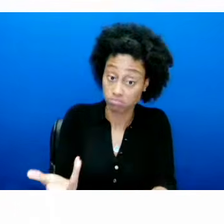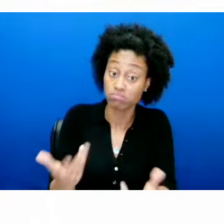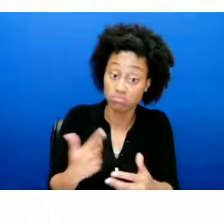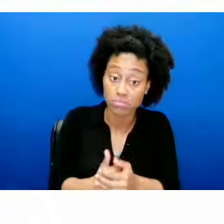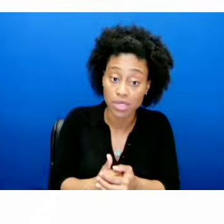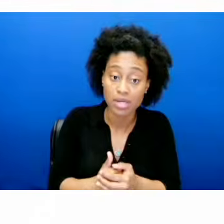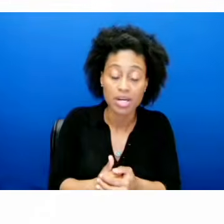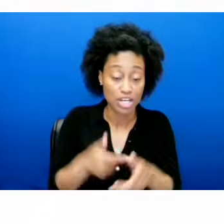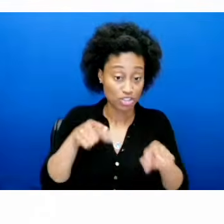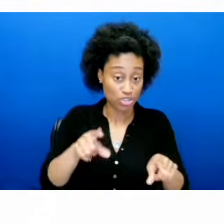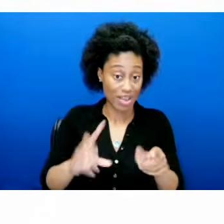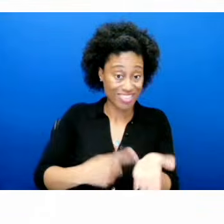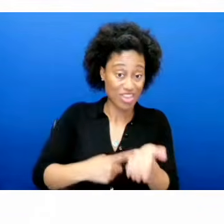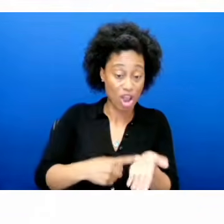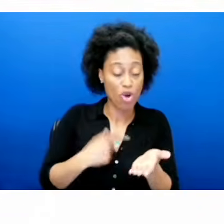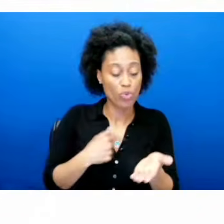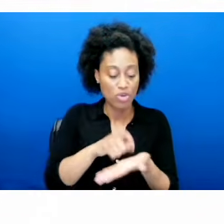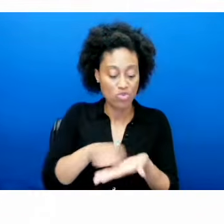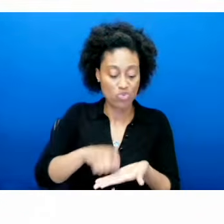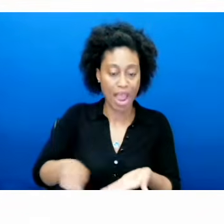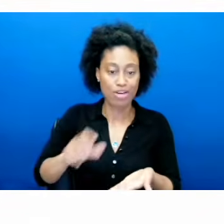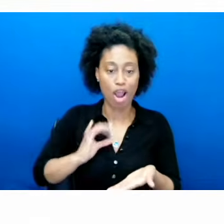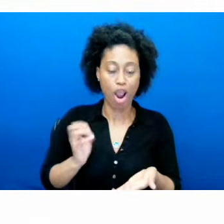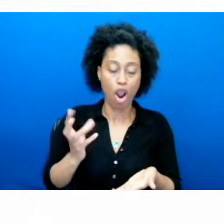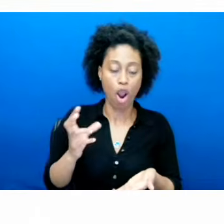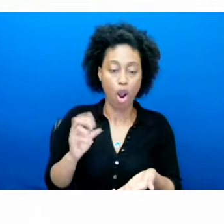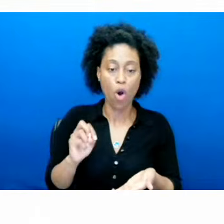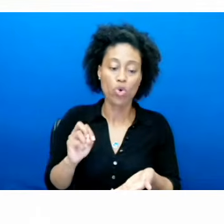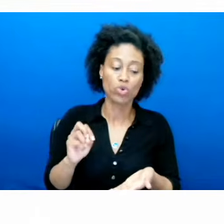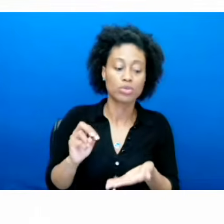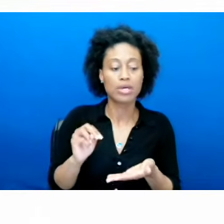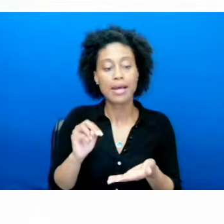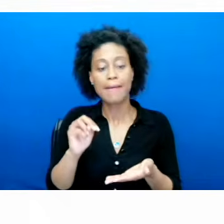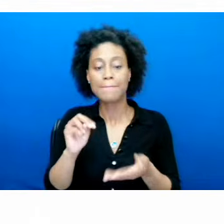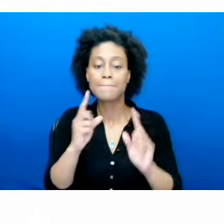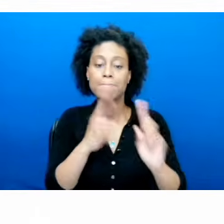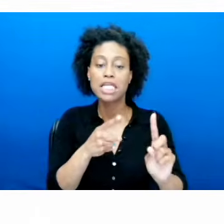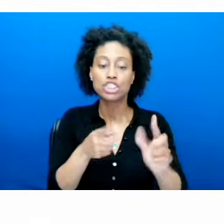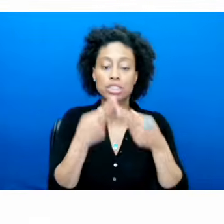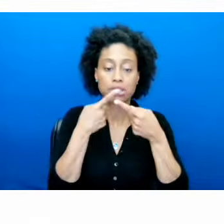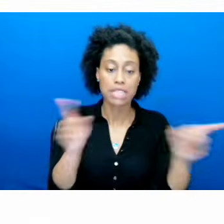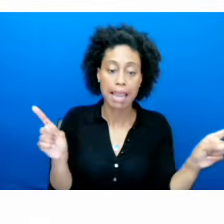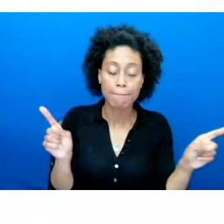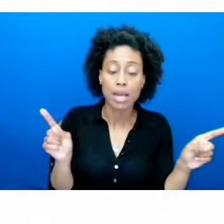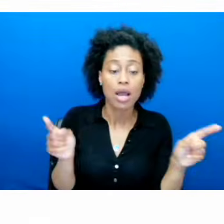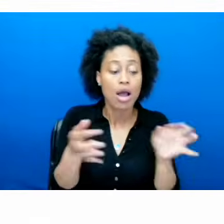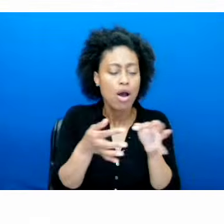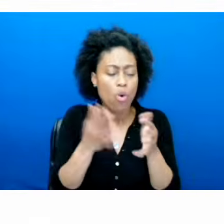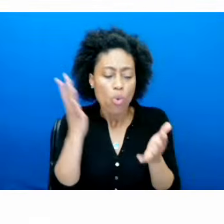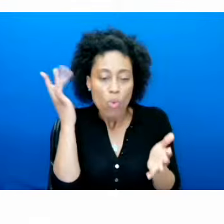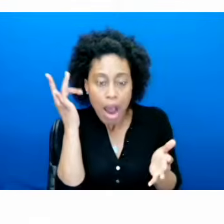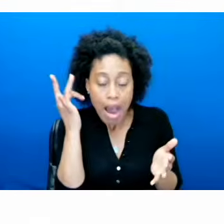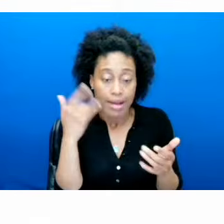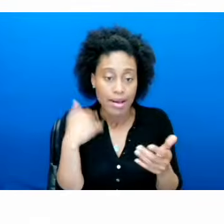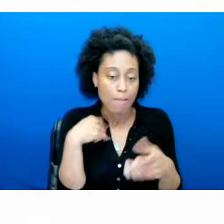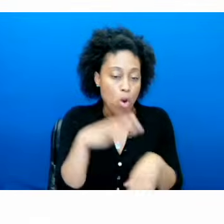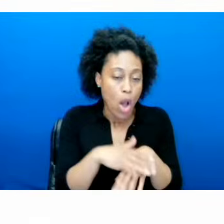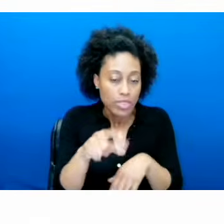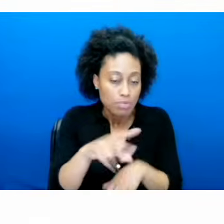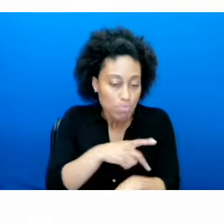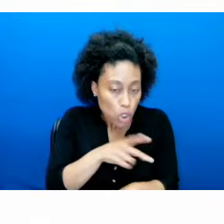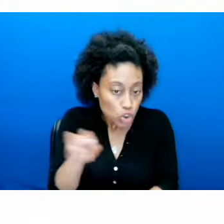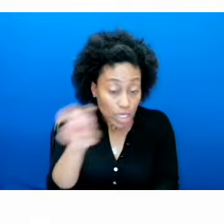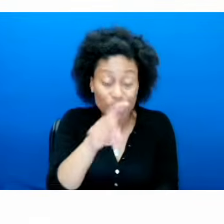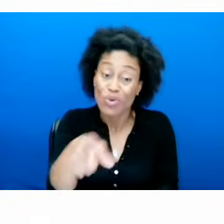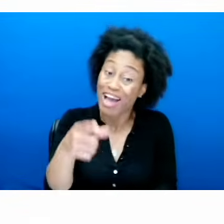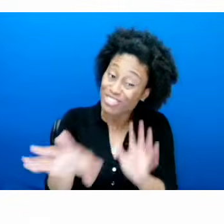mission statement, because it is important to understand what is your why and why you're on this personal journey, because it is something that you have to